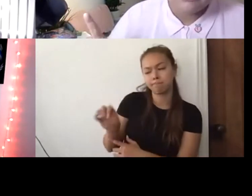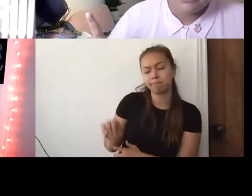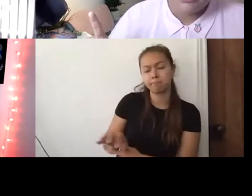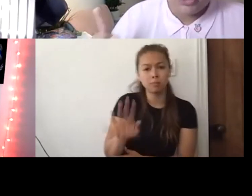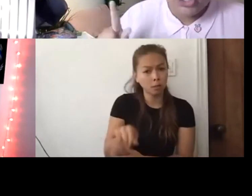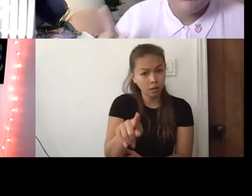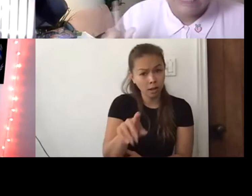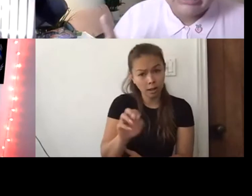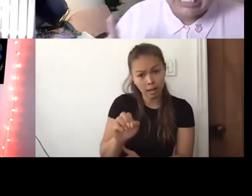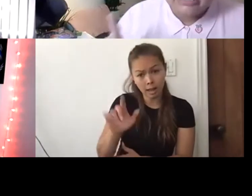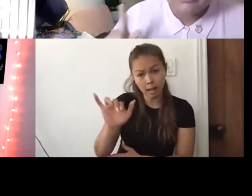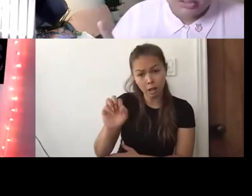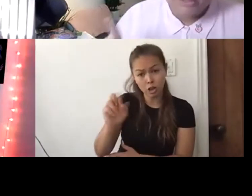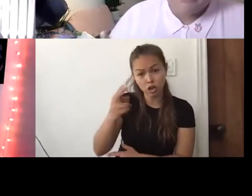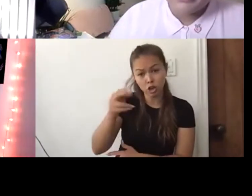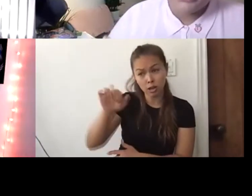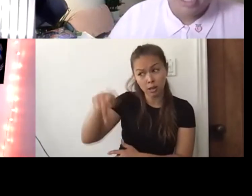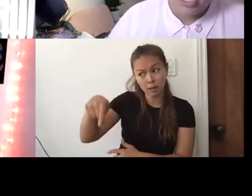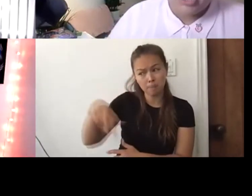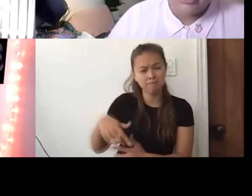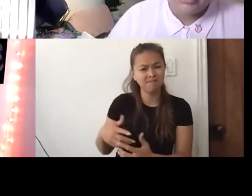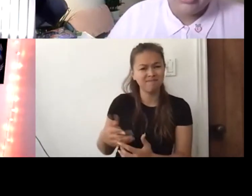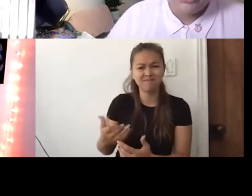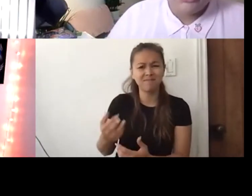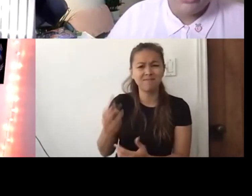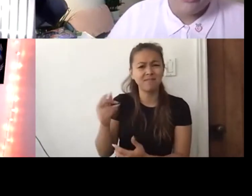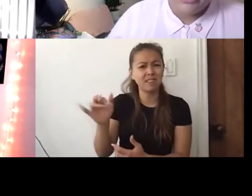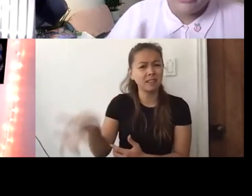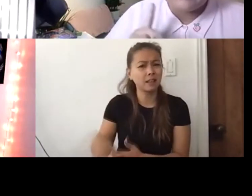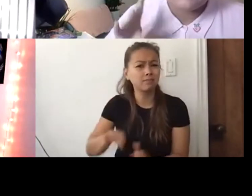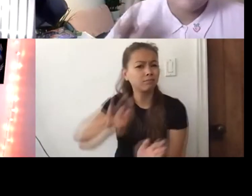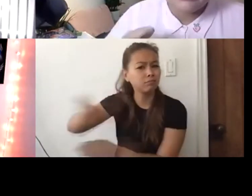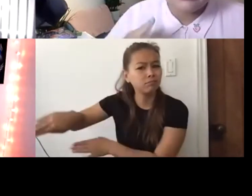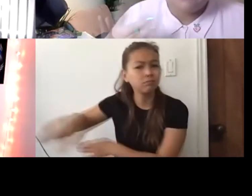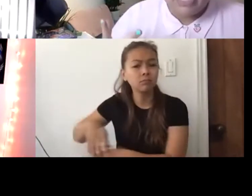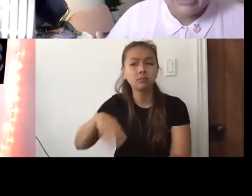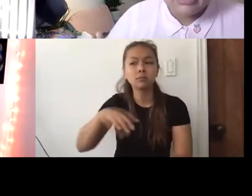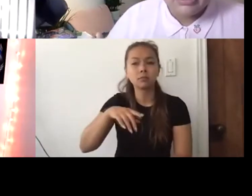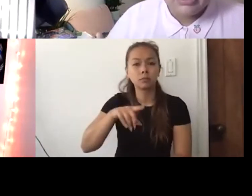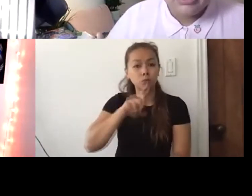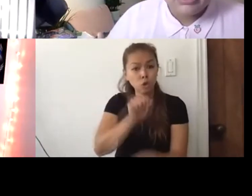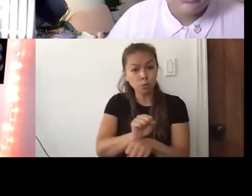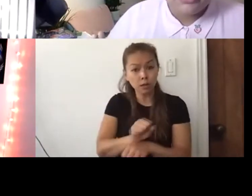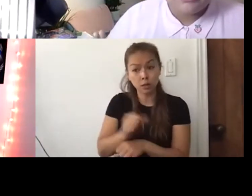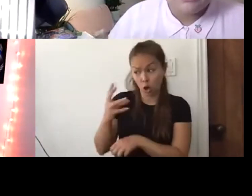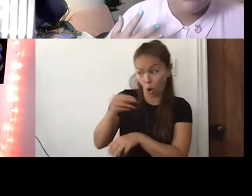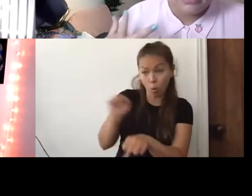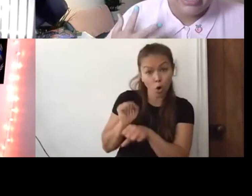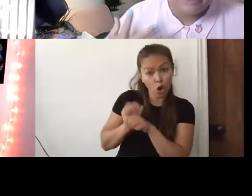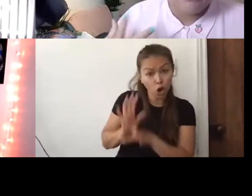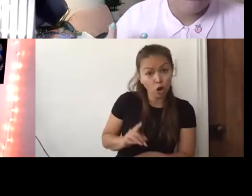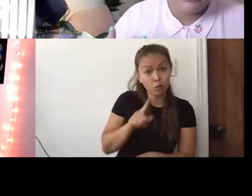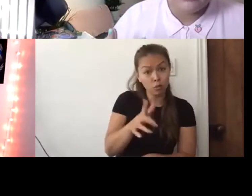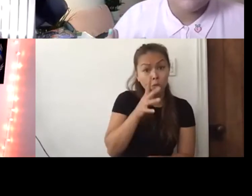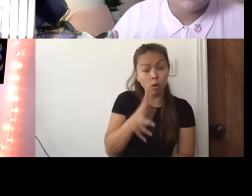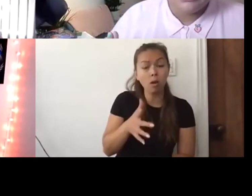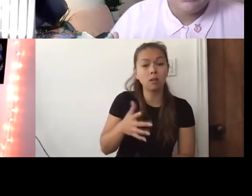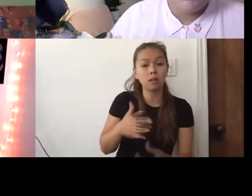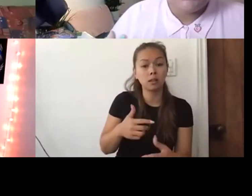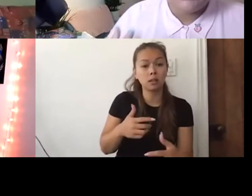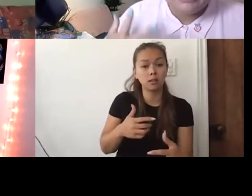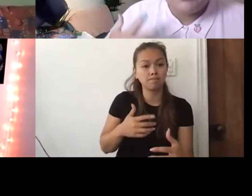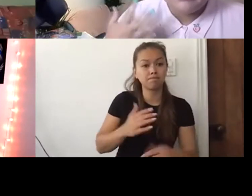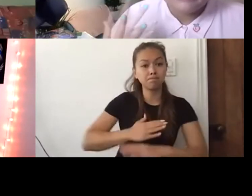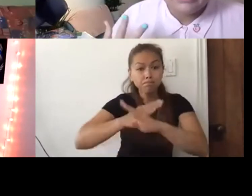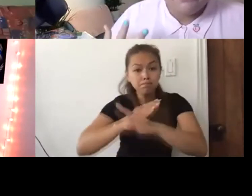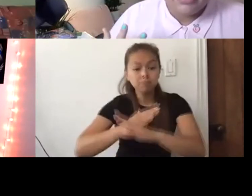accomplice, like, are you going to take the bullet for me or not? You know, and not to speak so violently in terms of what that imagery gives, but